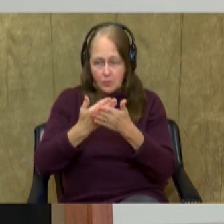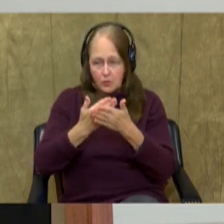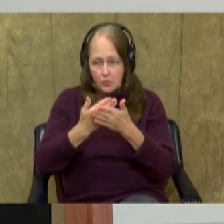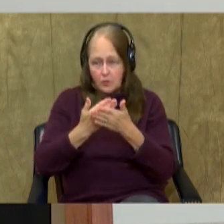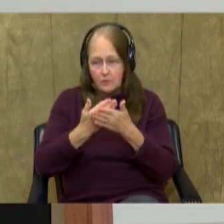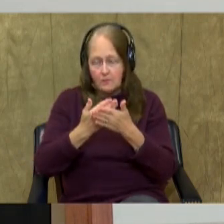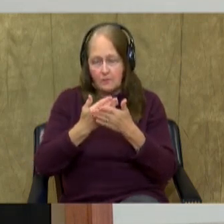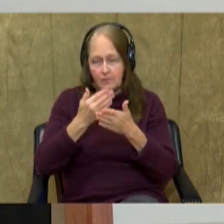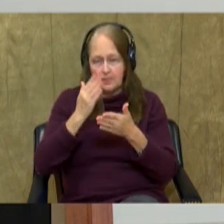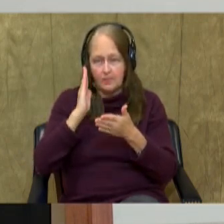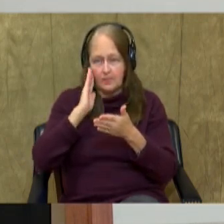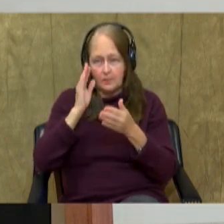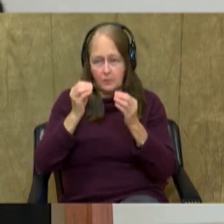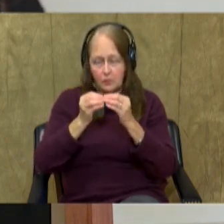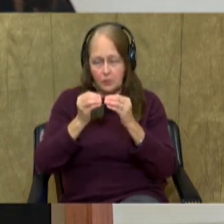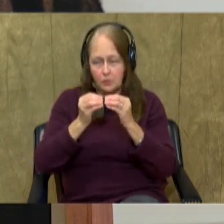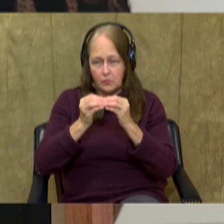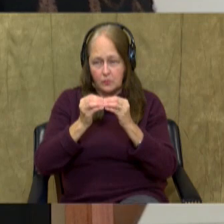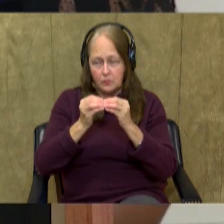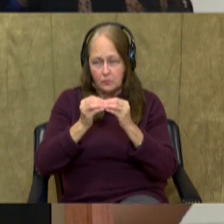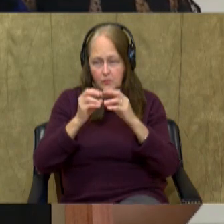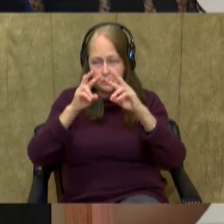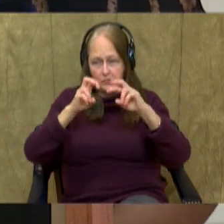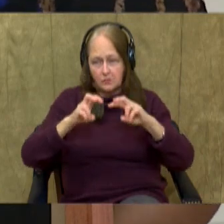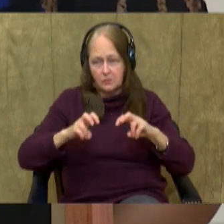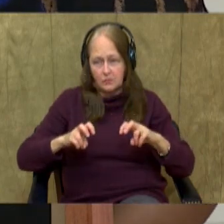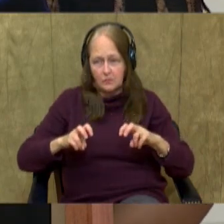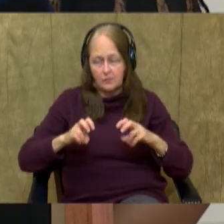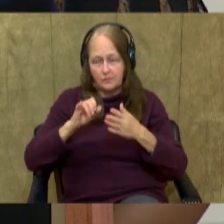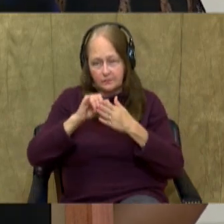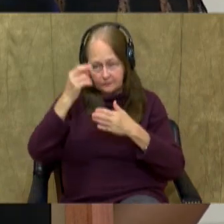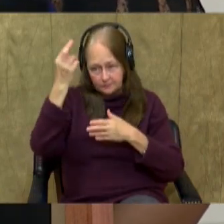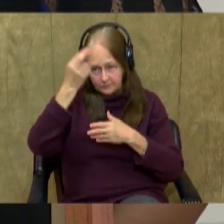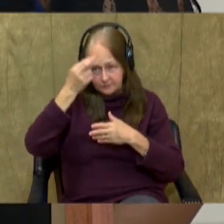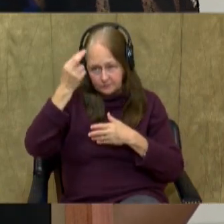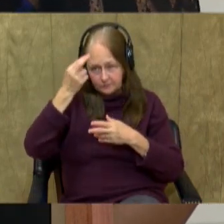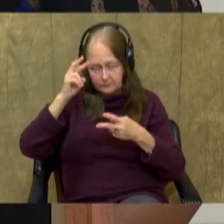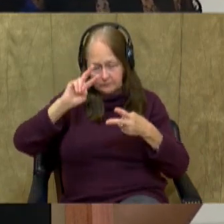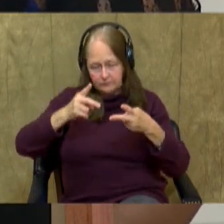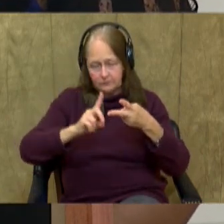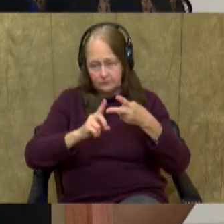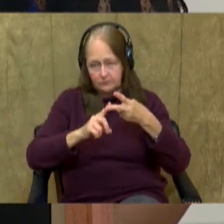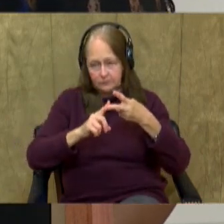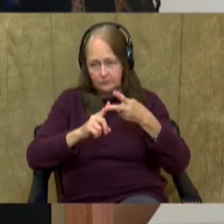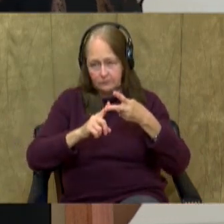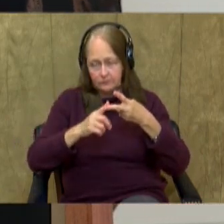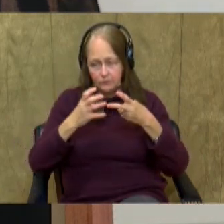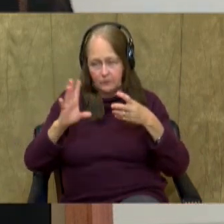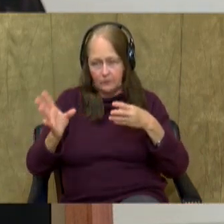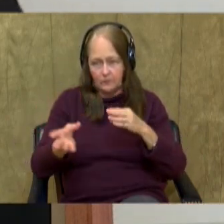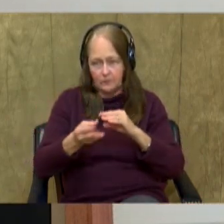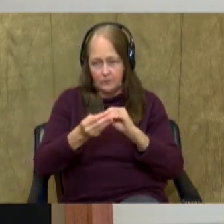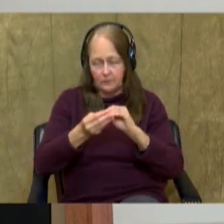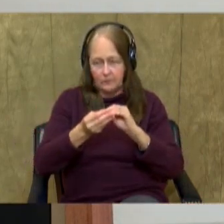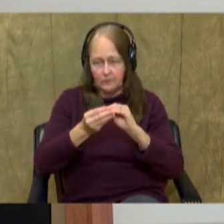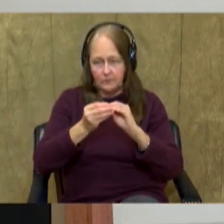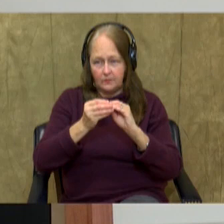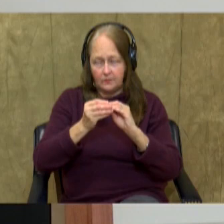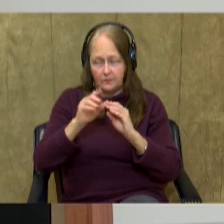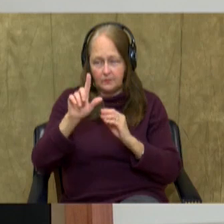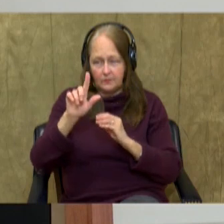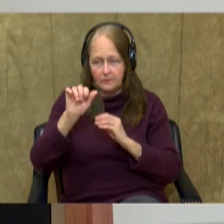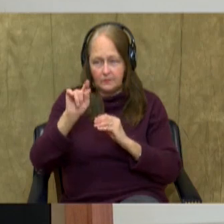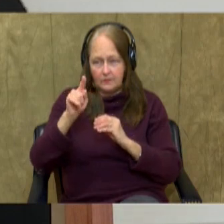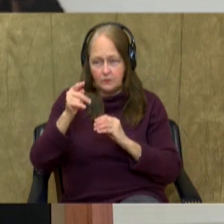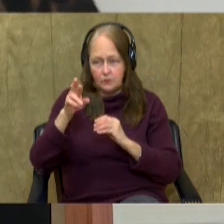evidence, let's look for more. The second reason that she gave for wanting to include literature in the new